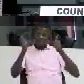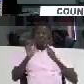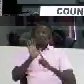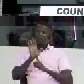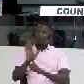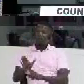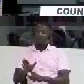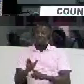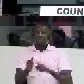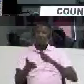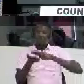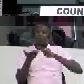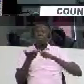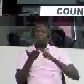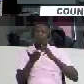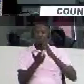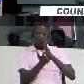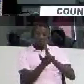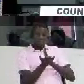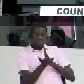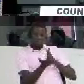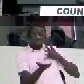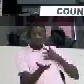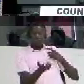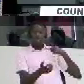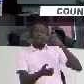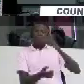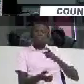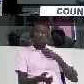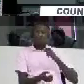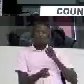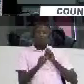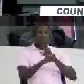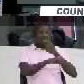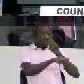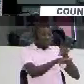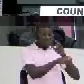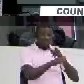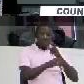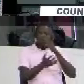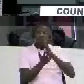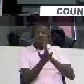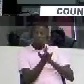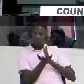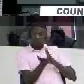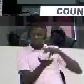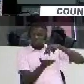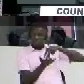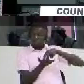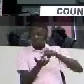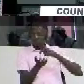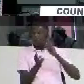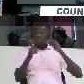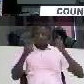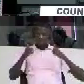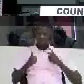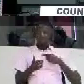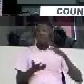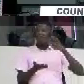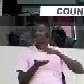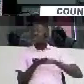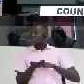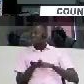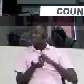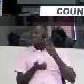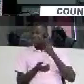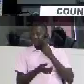in a normal parade, somebody would have to address the parade before anything happens. So on that particular occasion, did anybody address